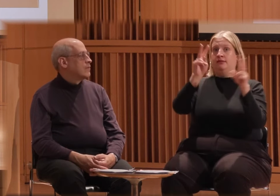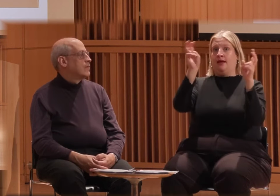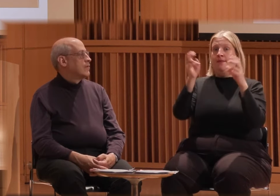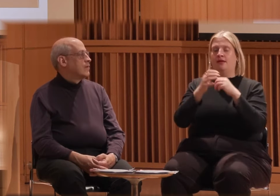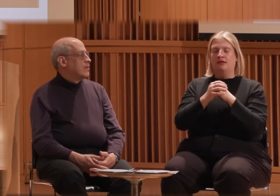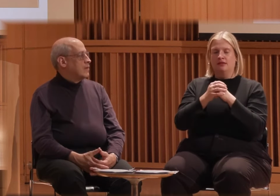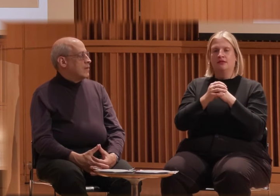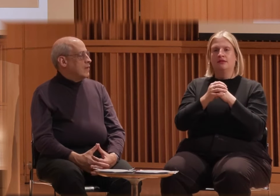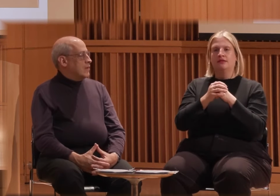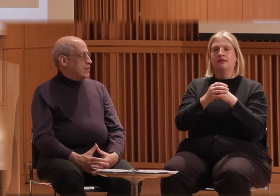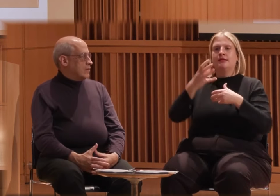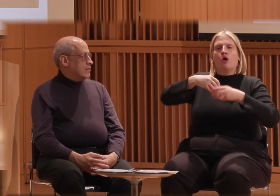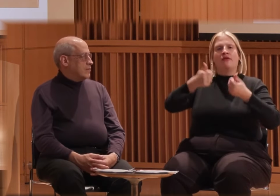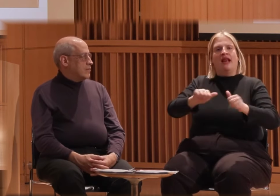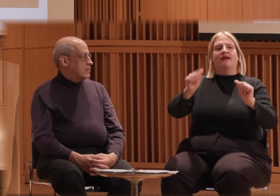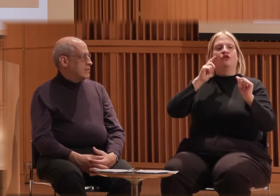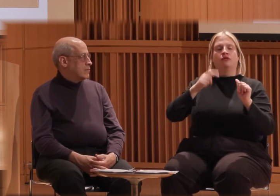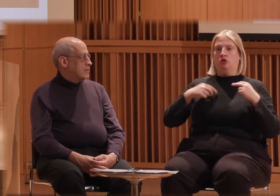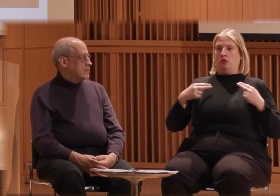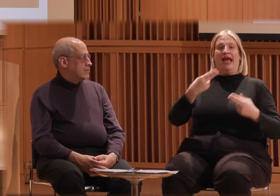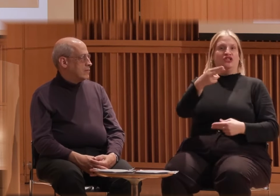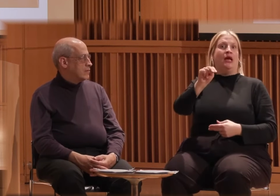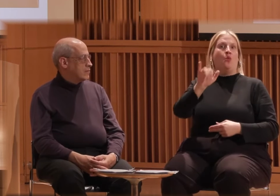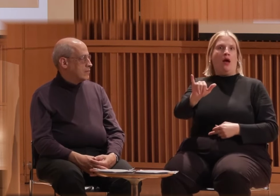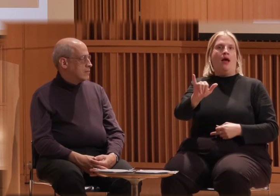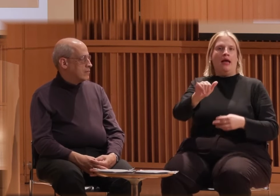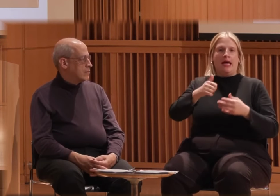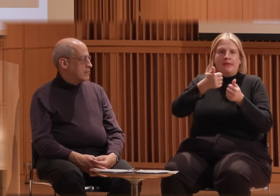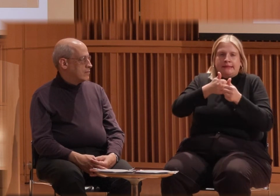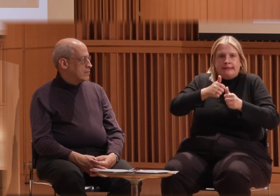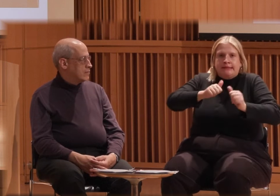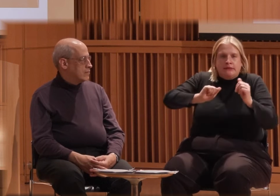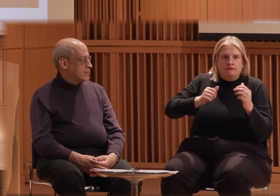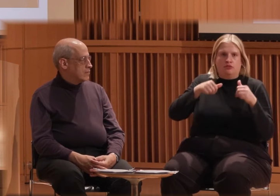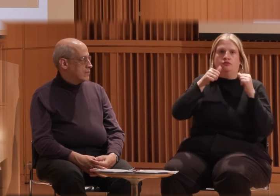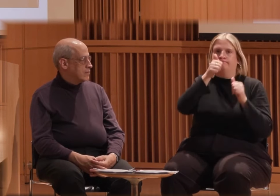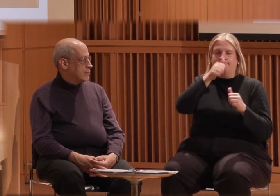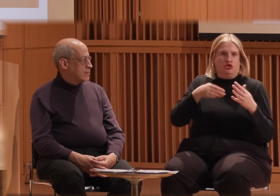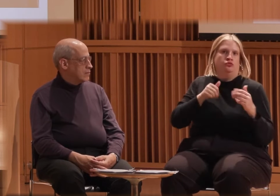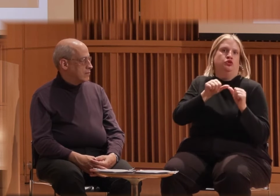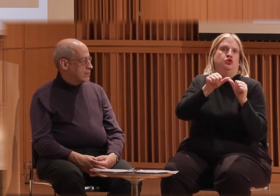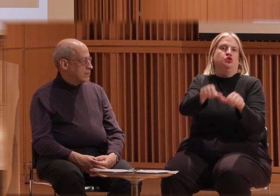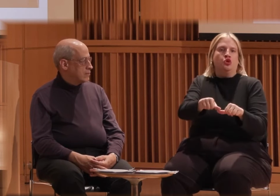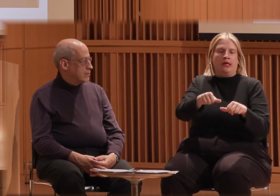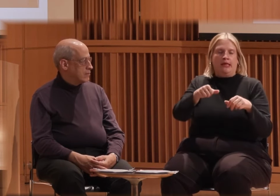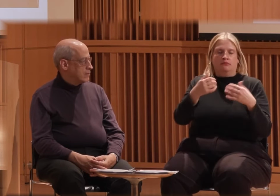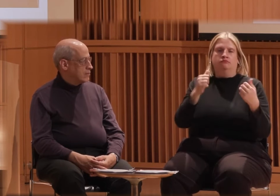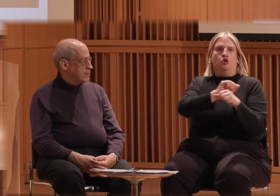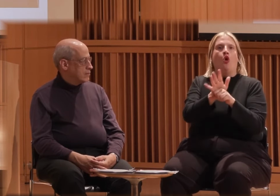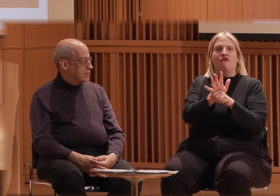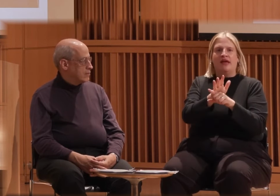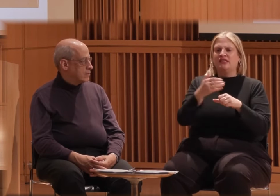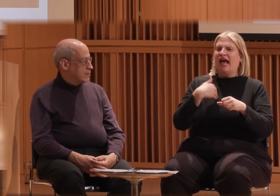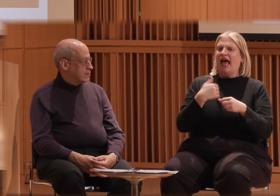is part of an effort Humanities New York has been making throughout the pandemic to create opportunities for discussions